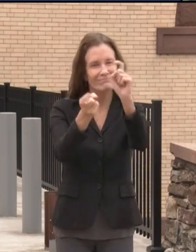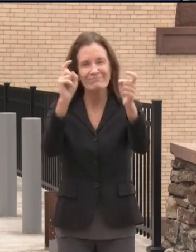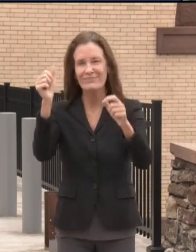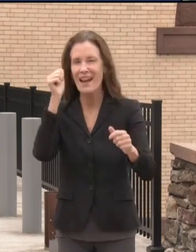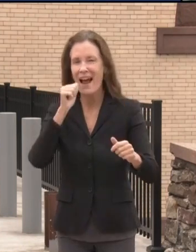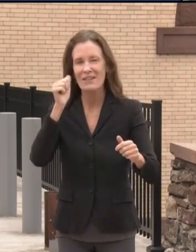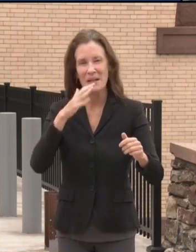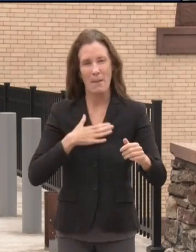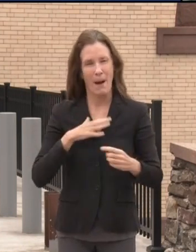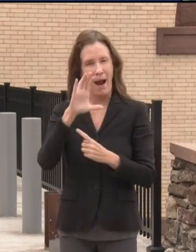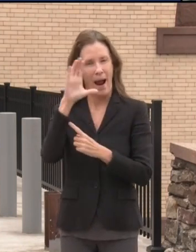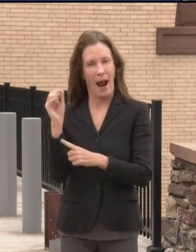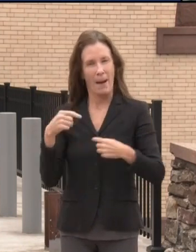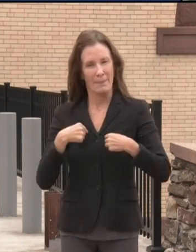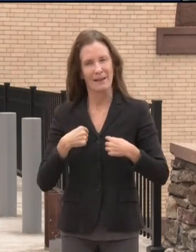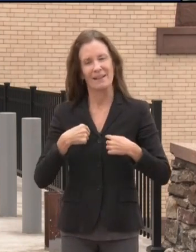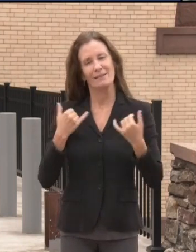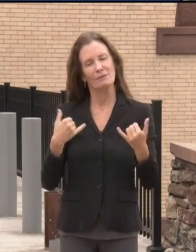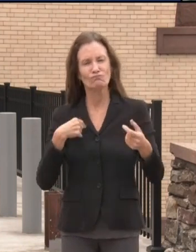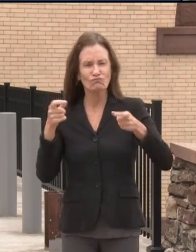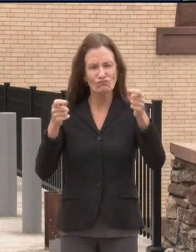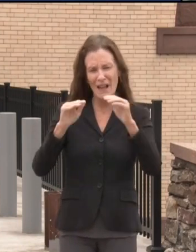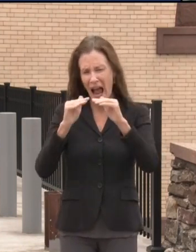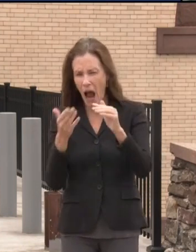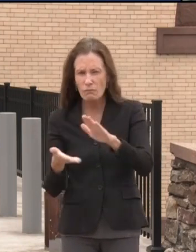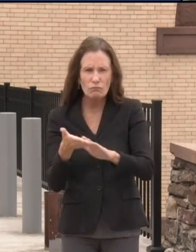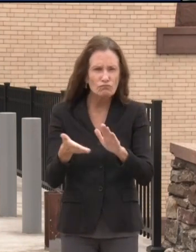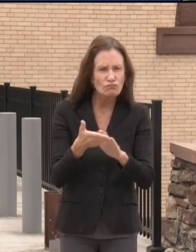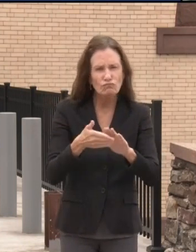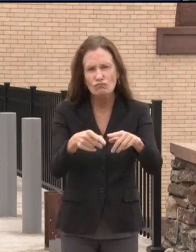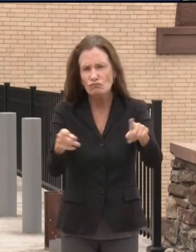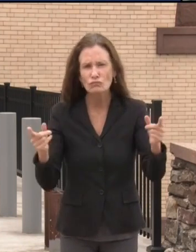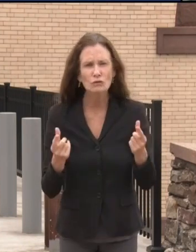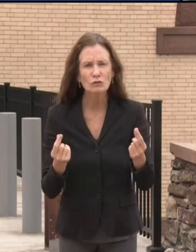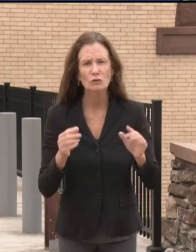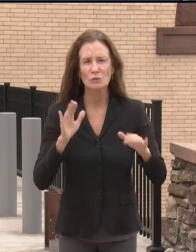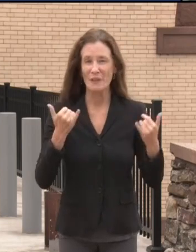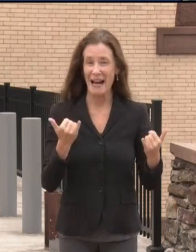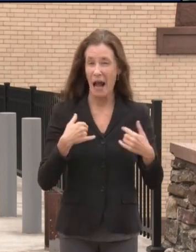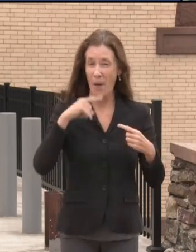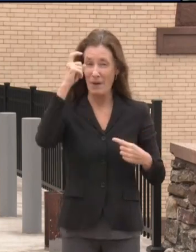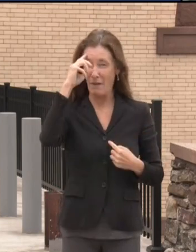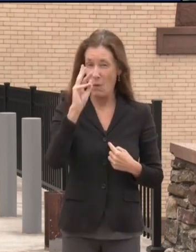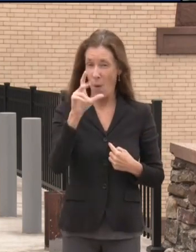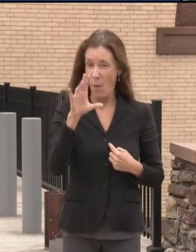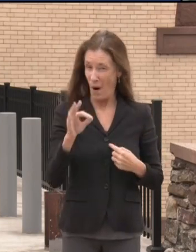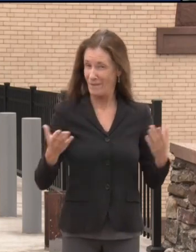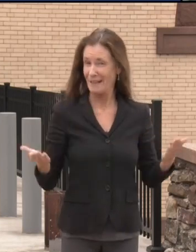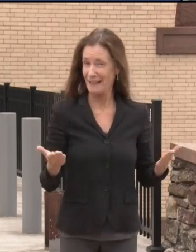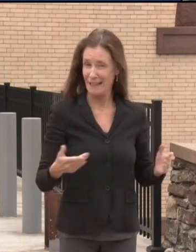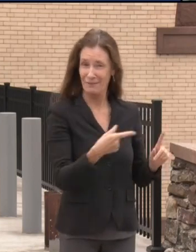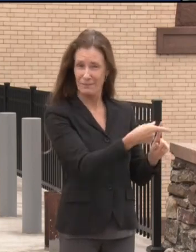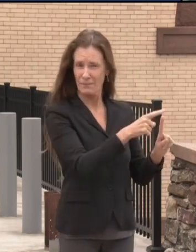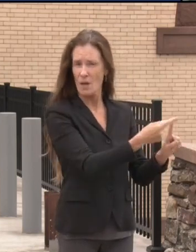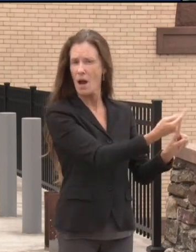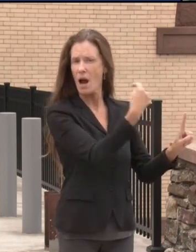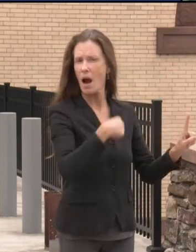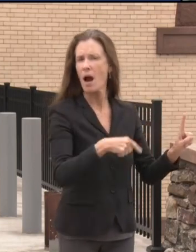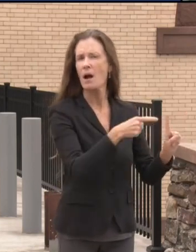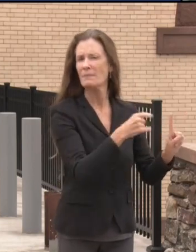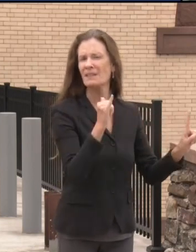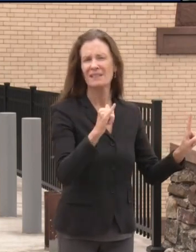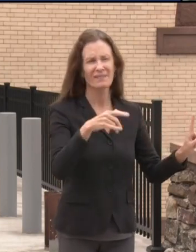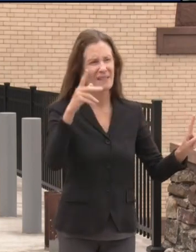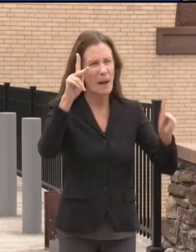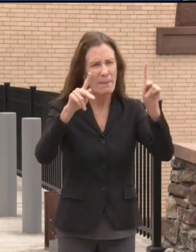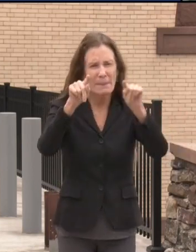part of that this morning here is as Governor Wolf looks at making life better for the employees of small businesses throughout the